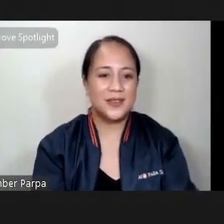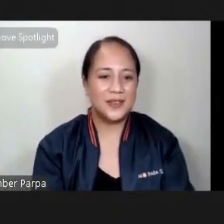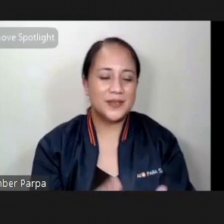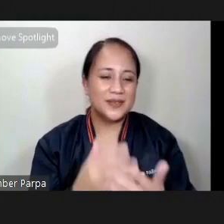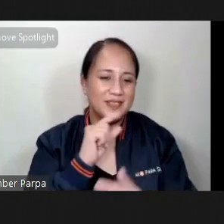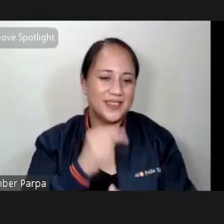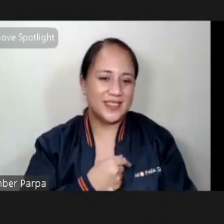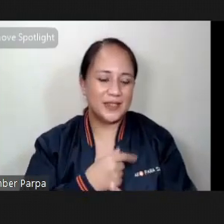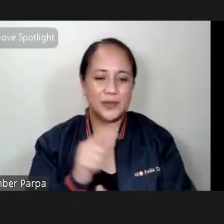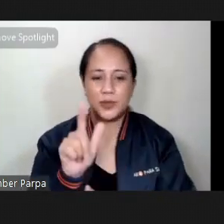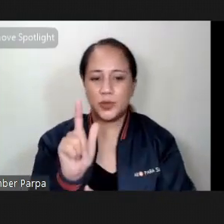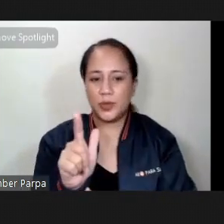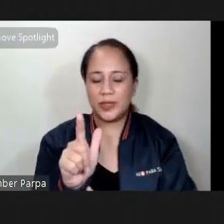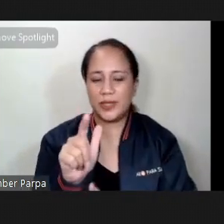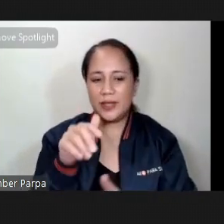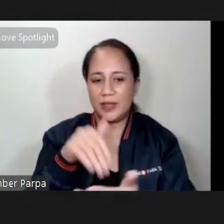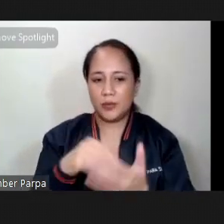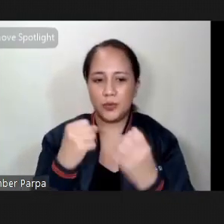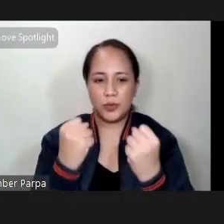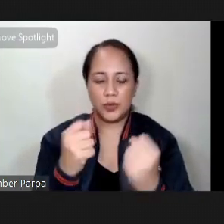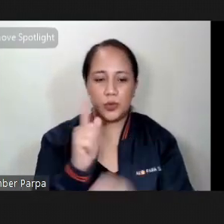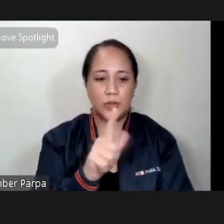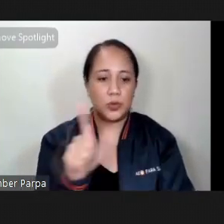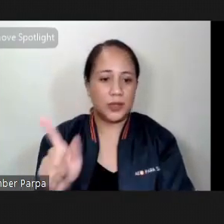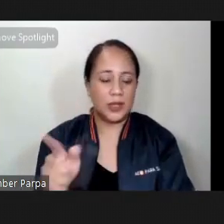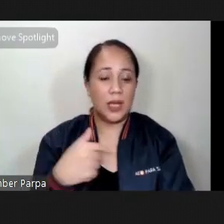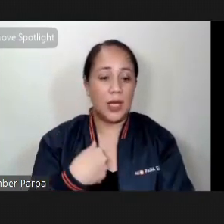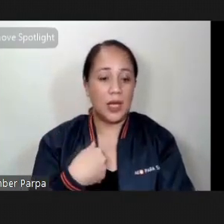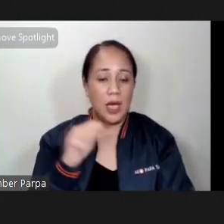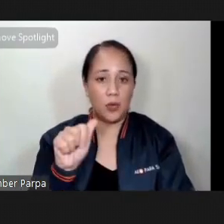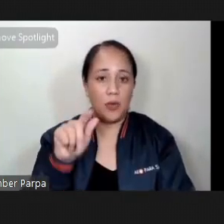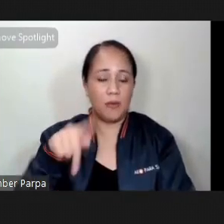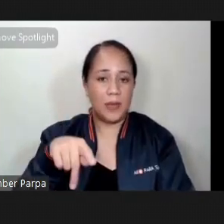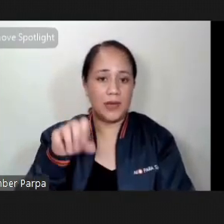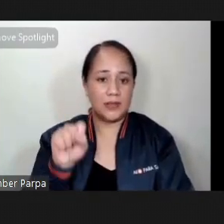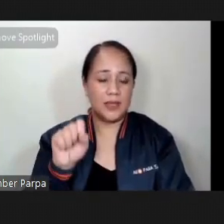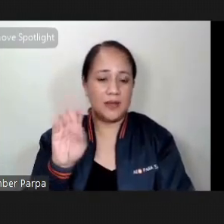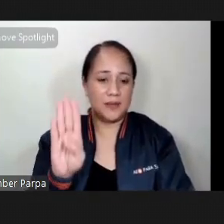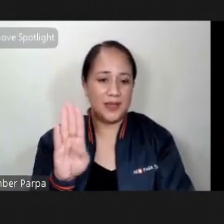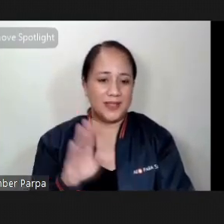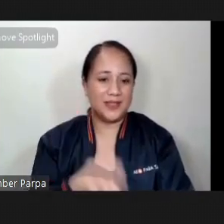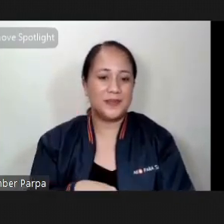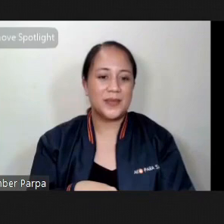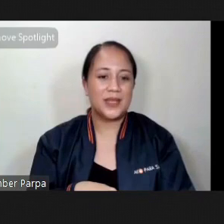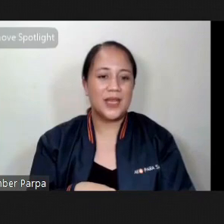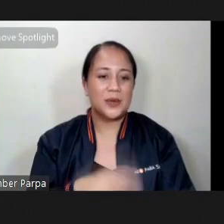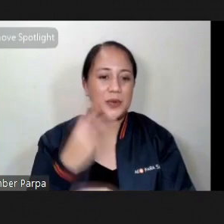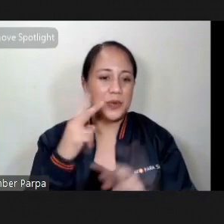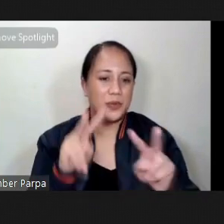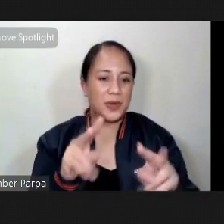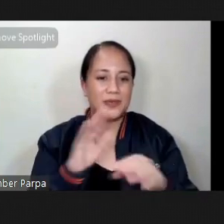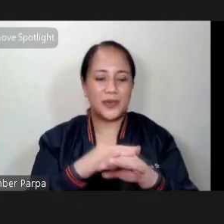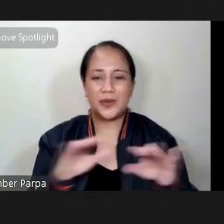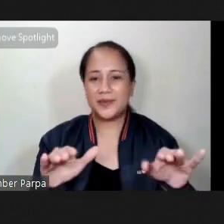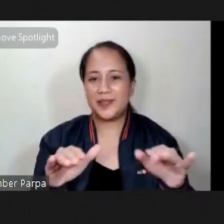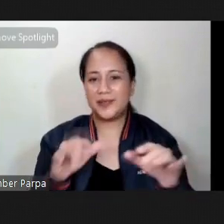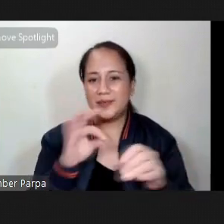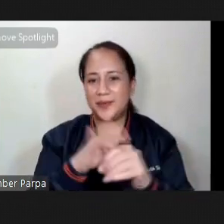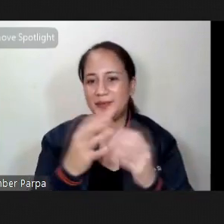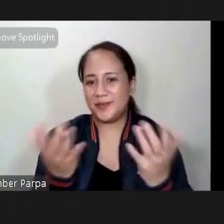Greetings to the 20,000-strong 2021 Akoparasabata Conference delegates watching on online